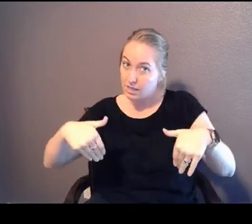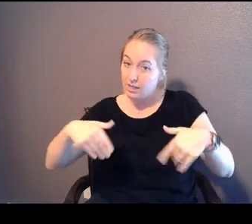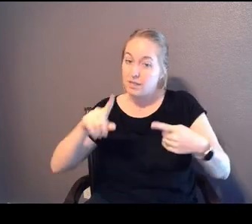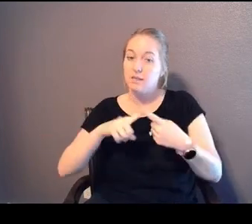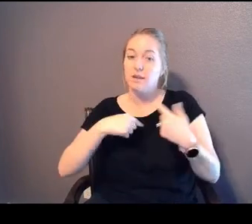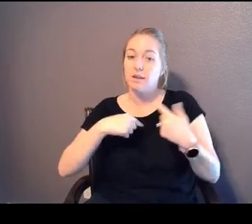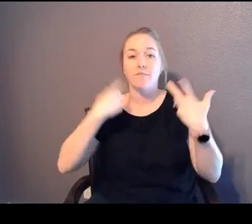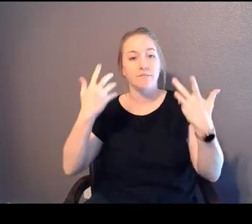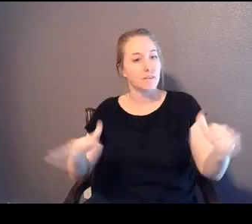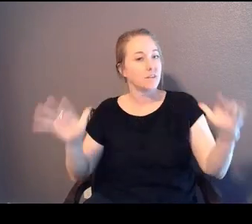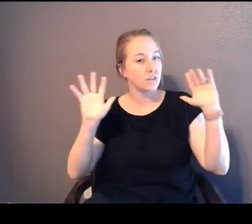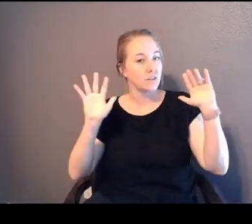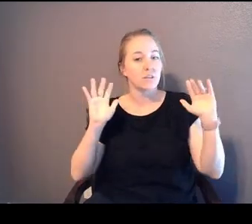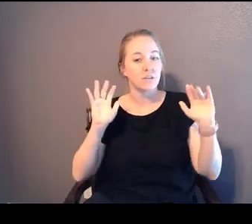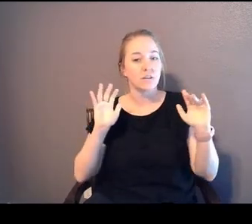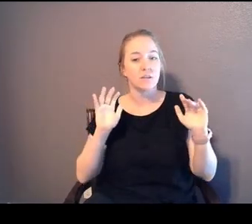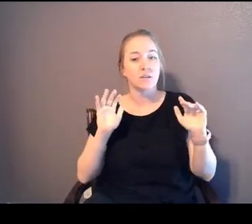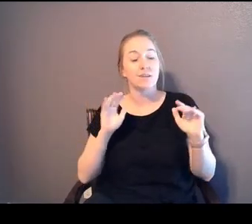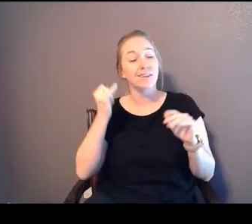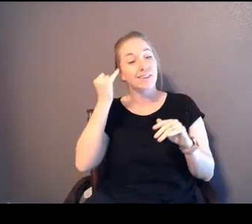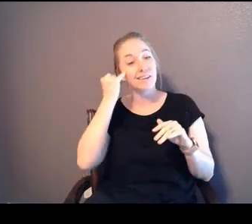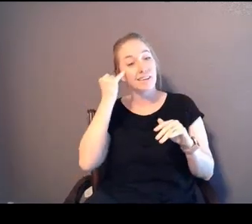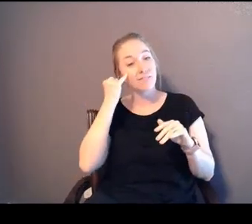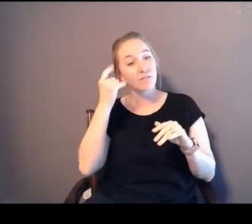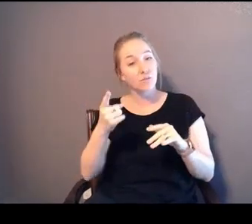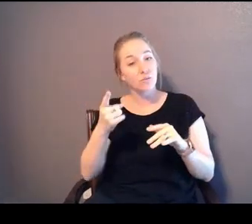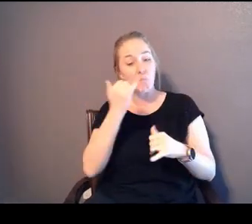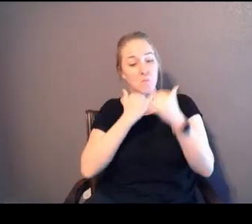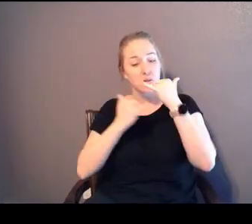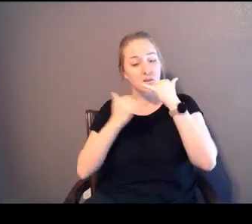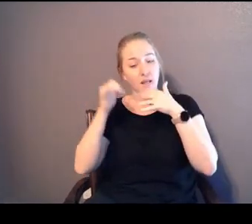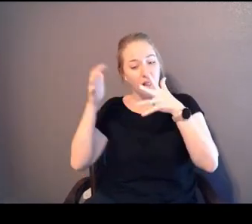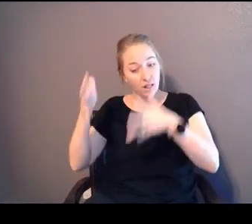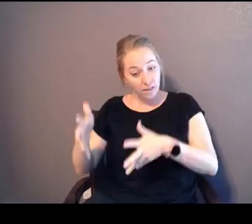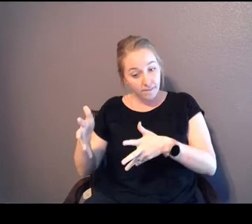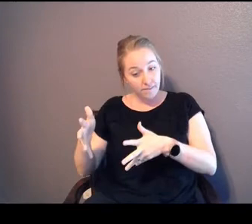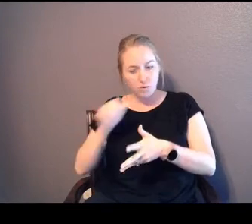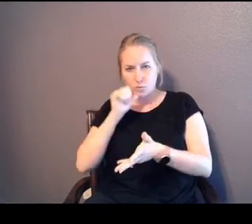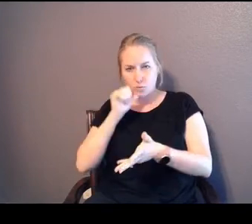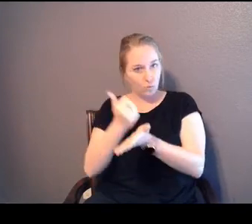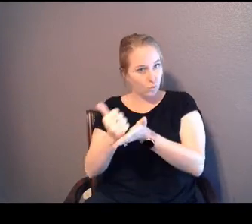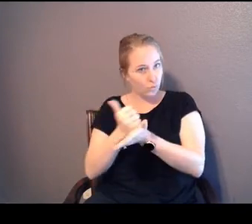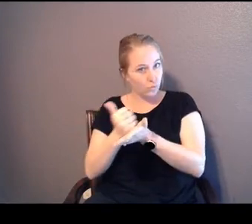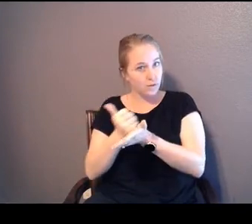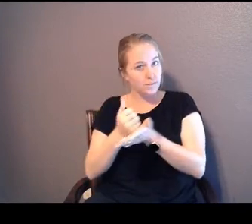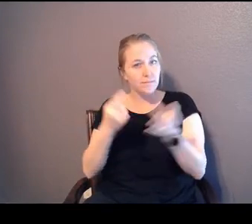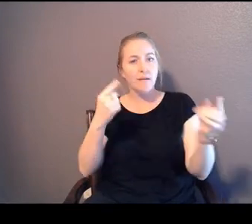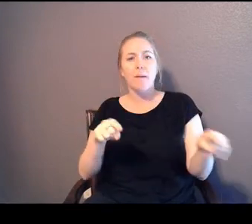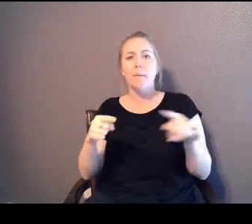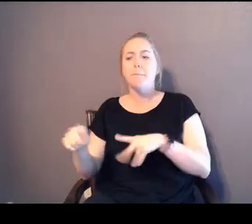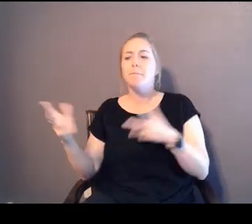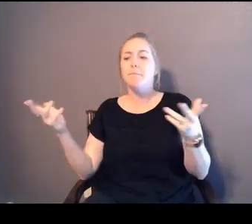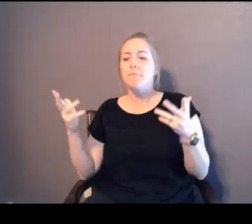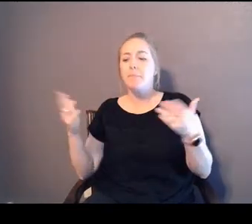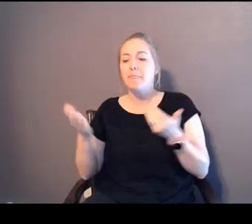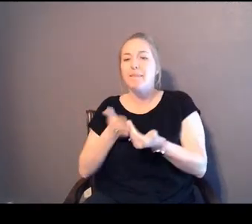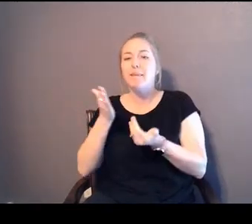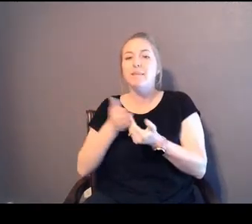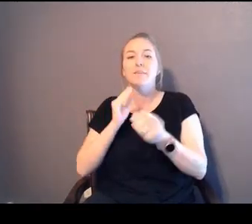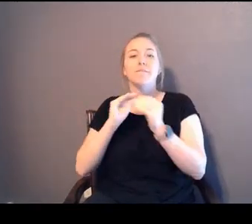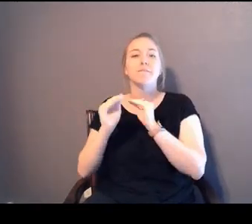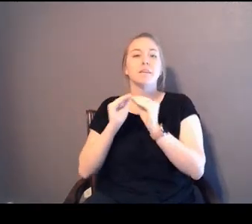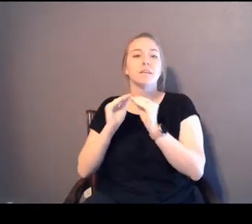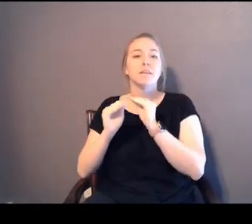don't erase your mistakes, but you leave them there, what happens is that it's easier to fix it because you